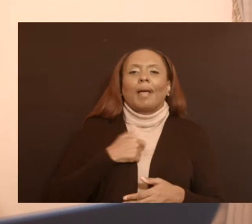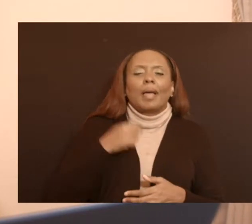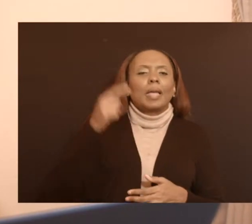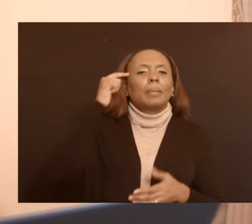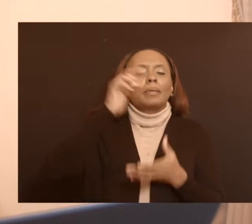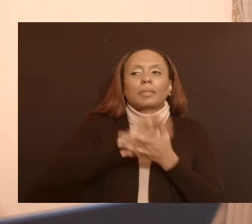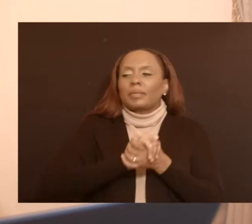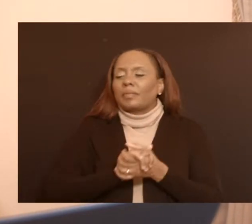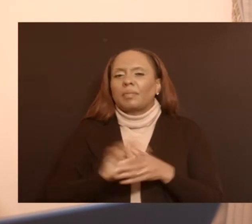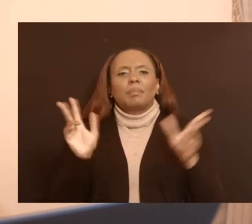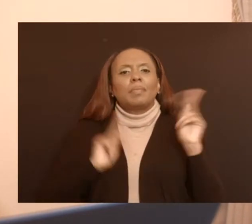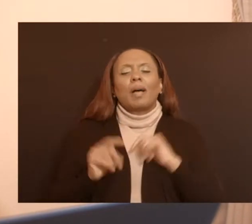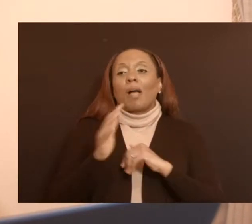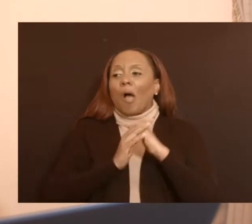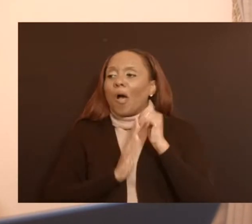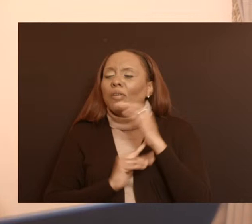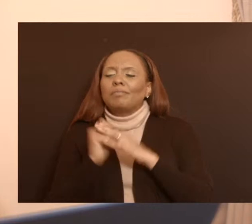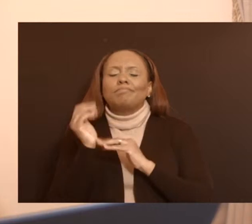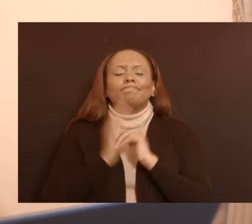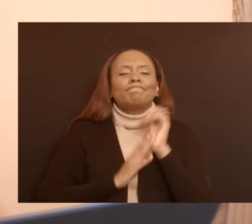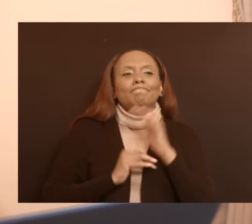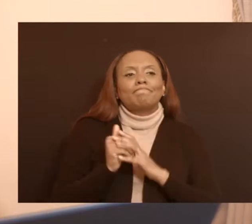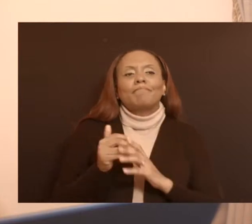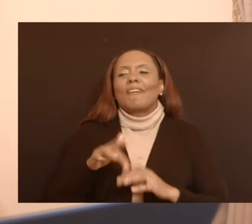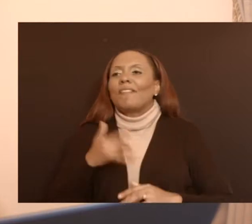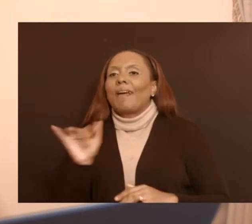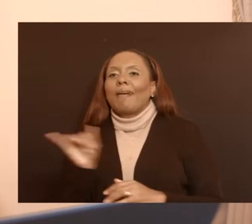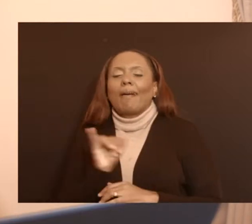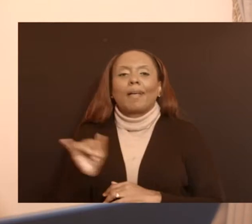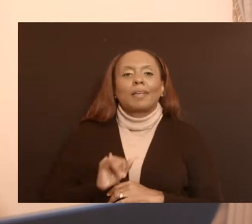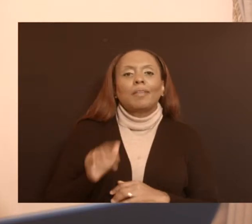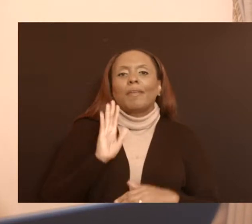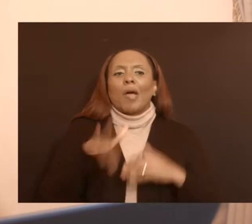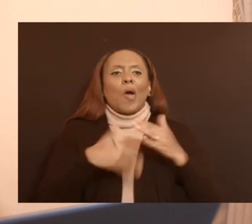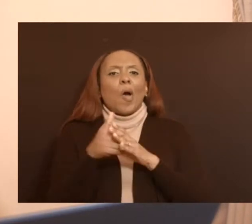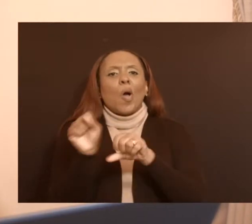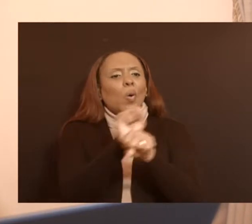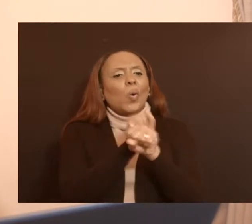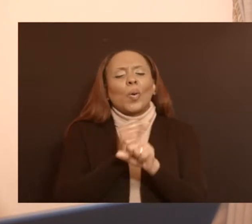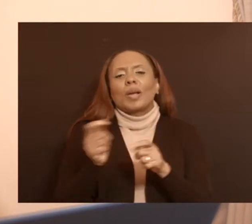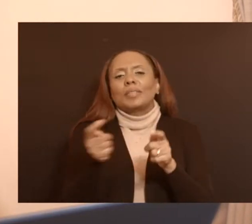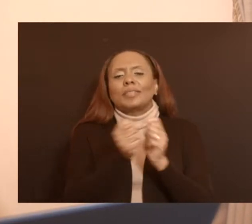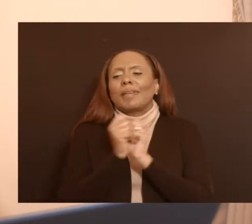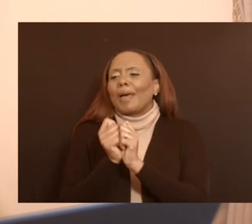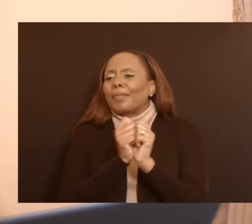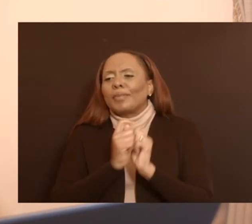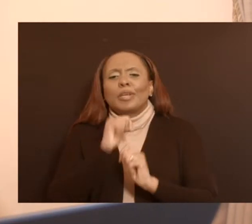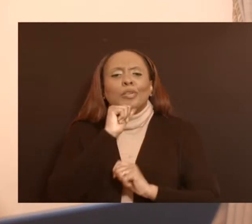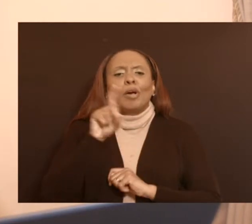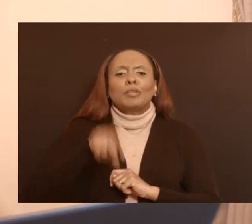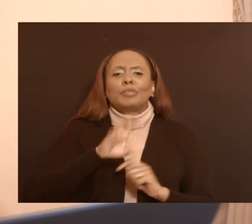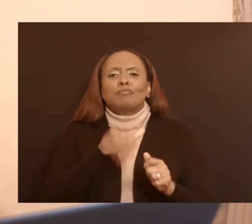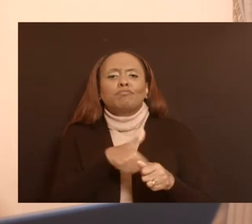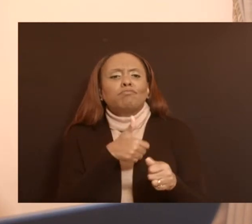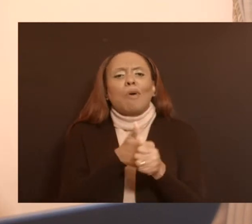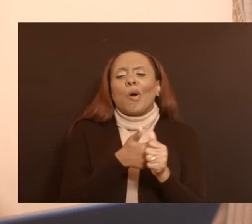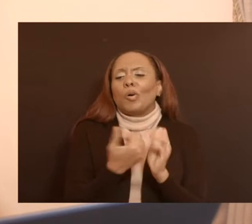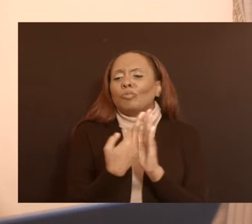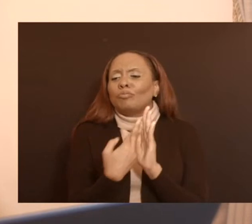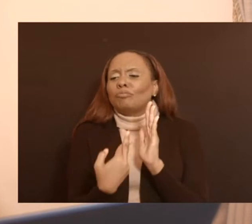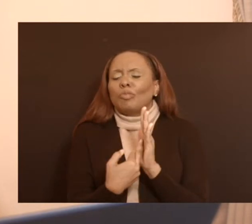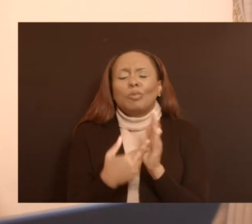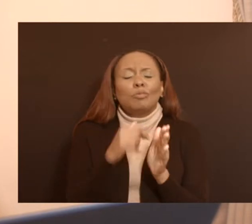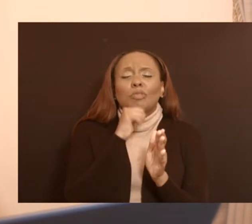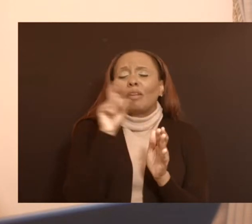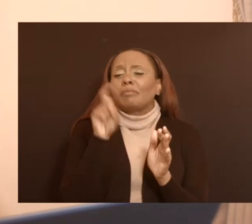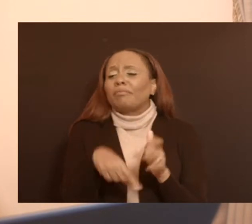They believe that at this workplace we are all in the same bubble, and unfortunately they're not. And when